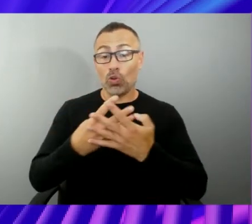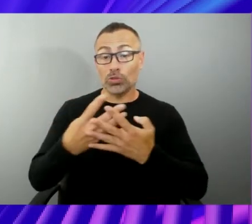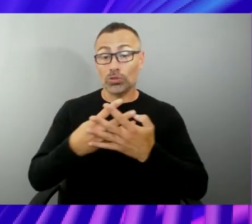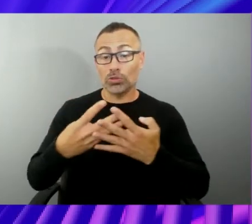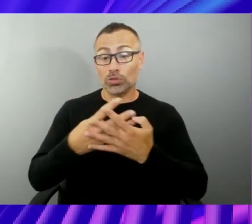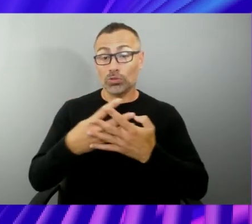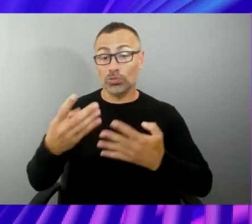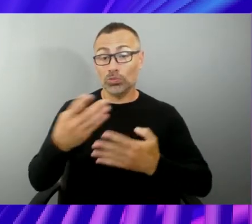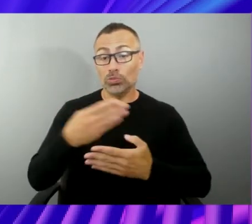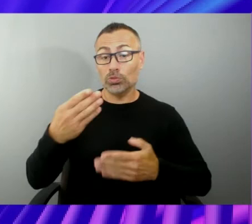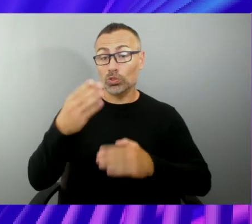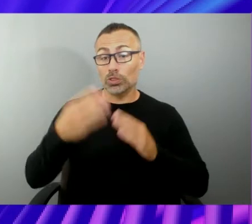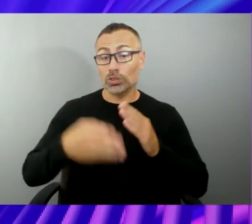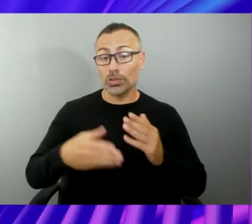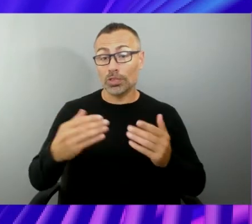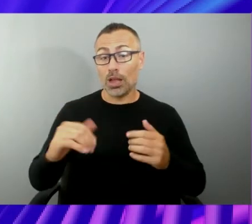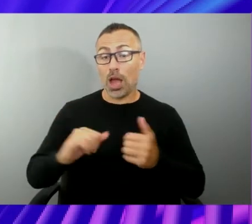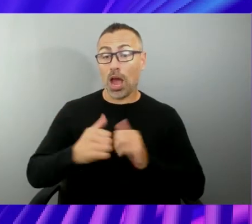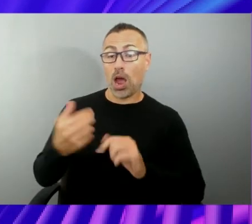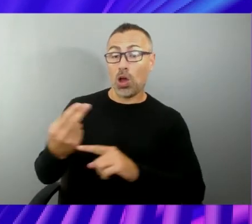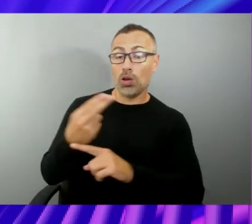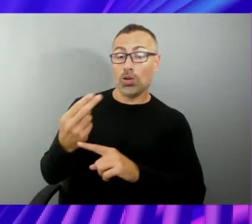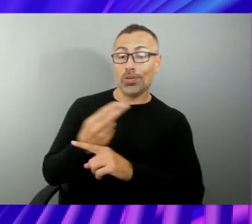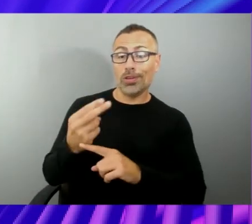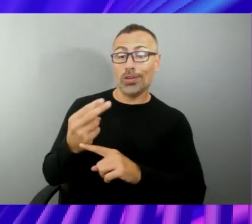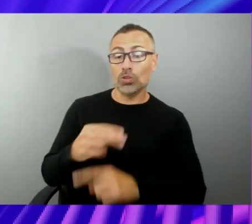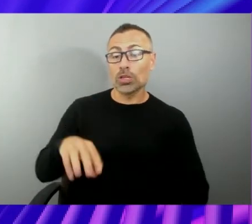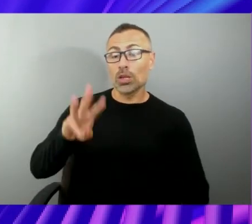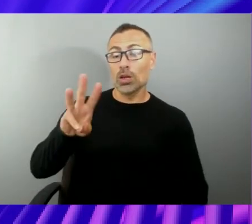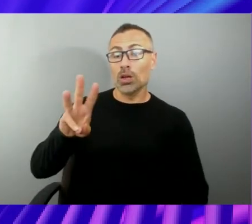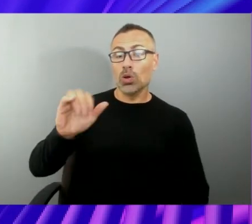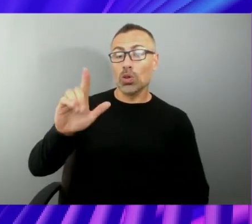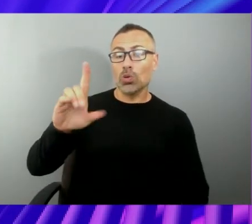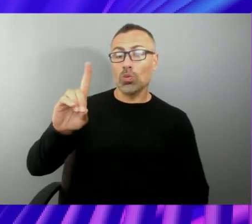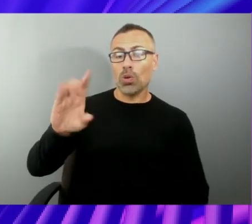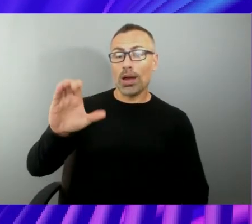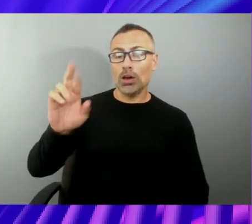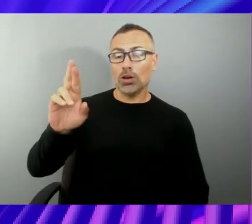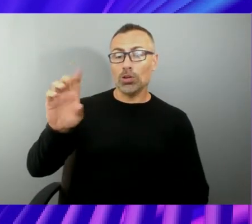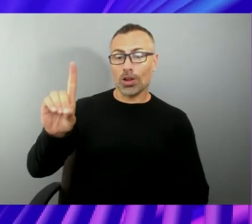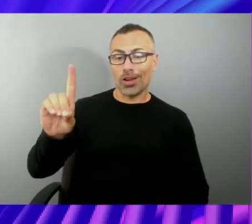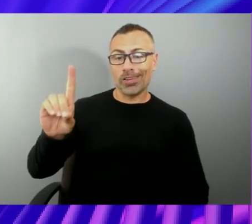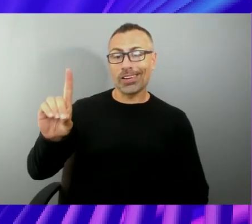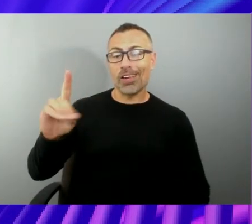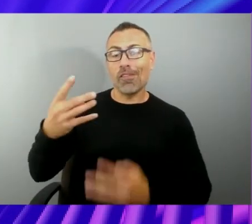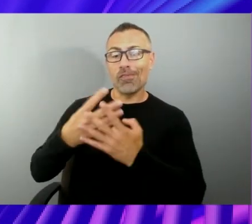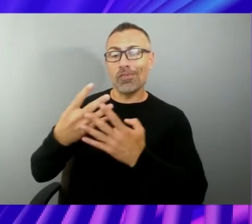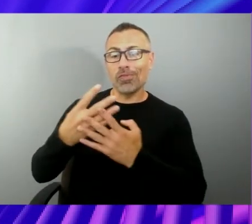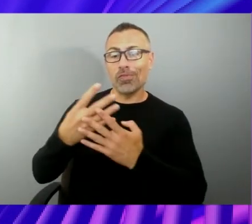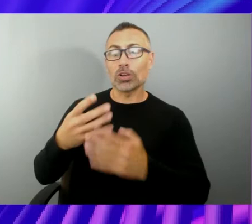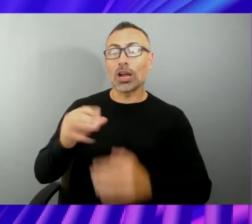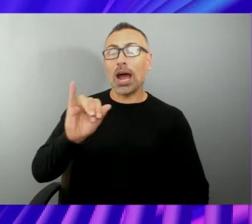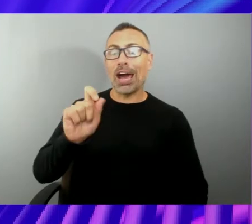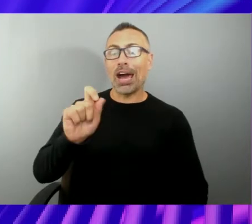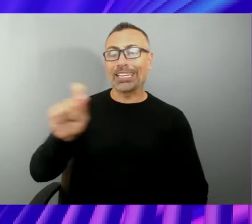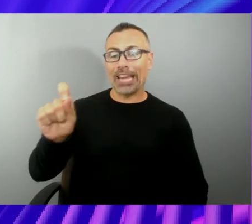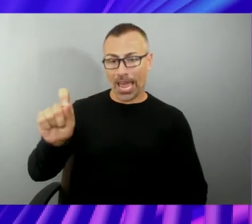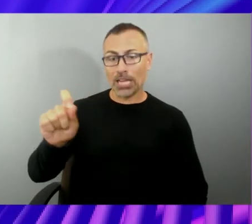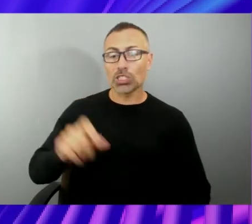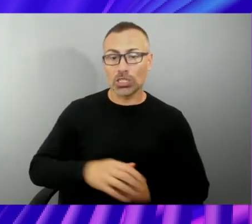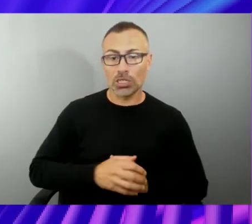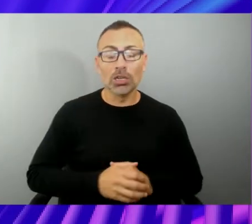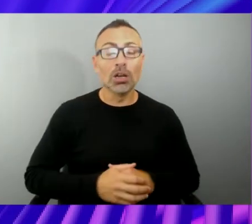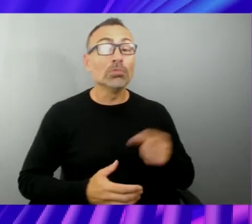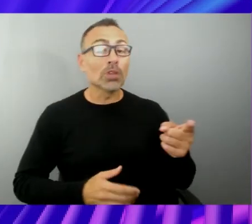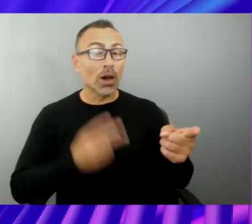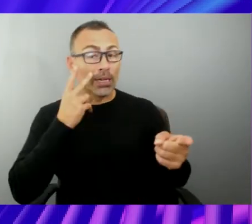by using a wildcard filter for I dash. I dash, I see. Yeah. Okay, so you're looking at, that's the